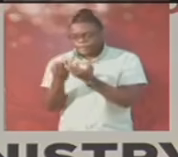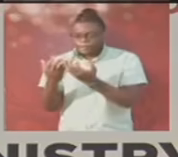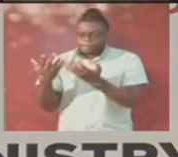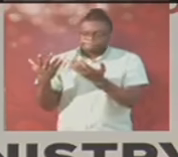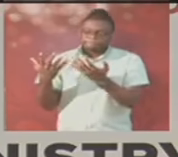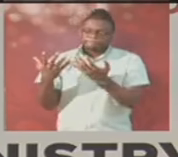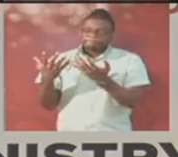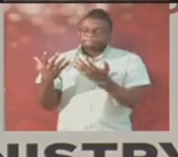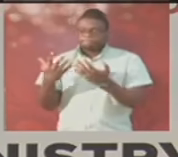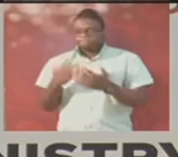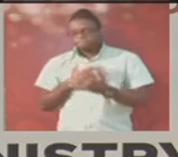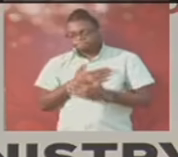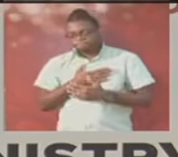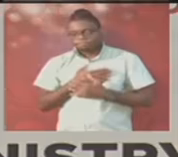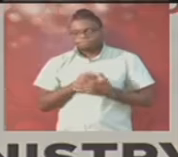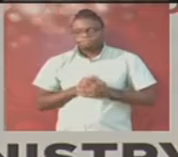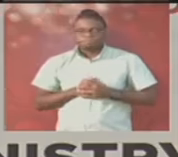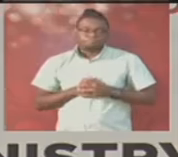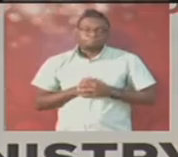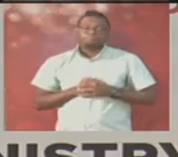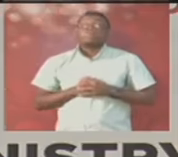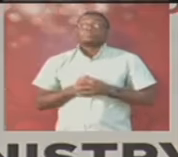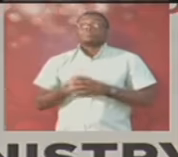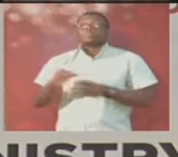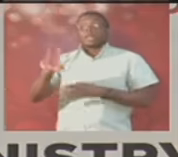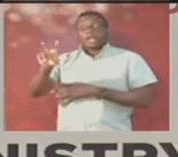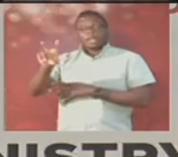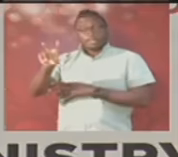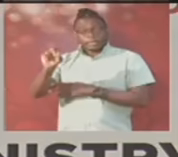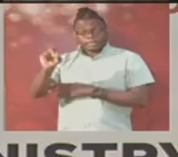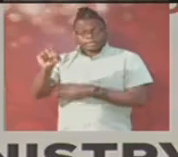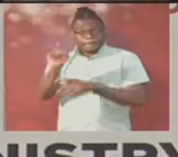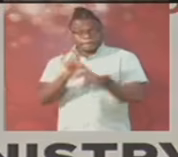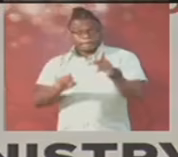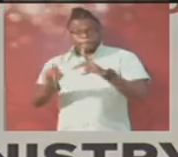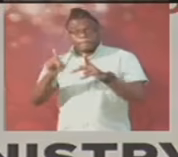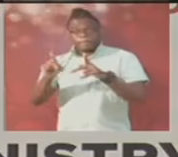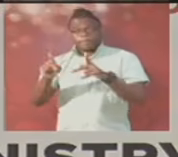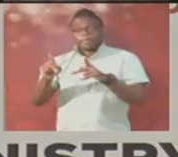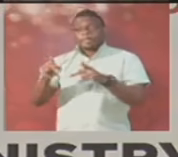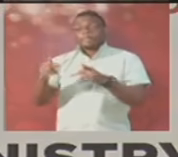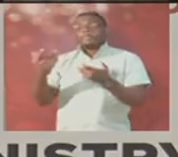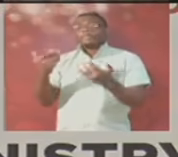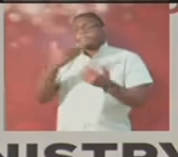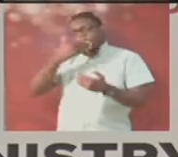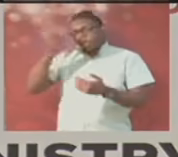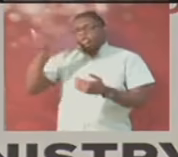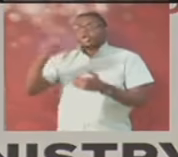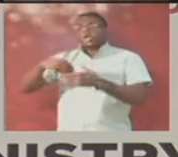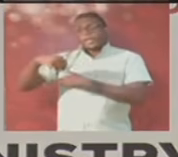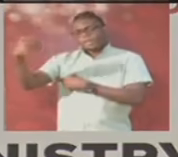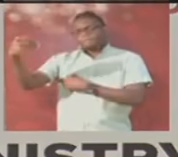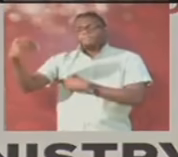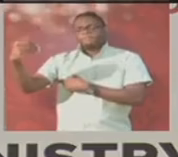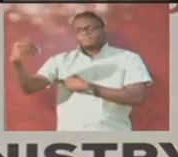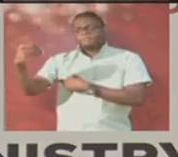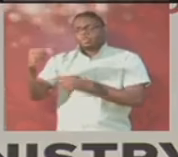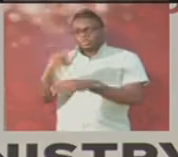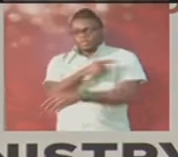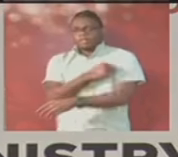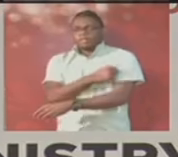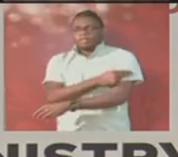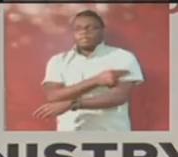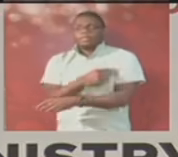deceased. There were 30 persons discharged from public health facilities, and I'll go into a bit more detail in terms of